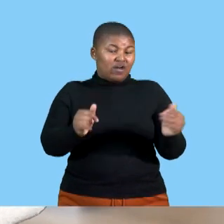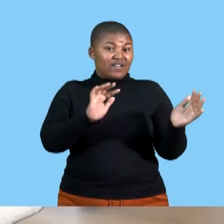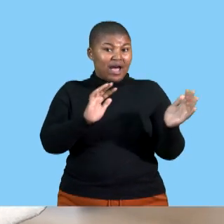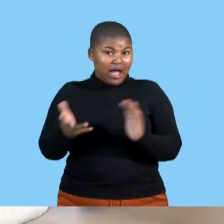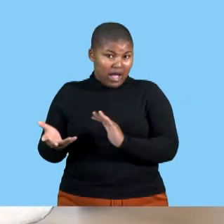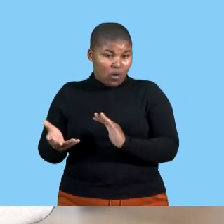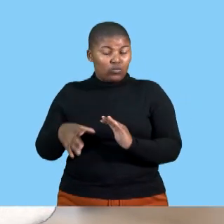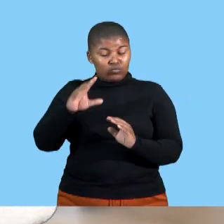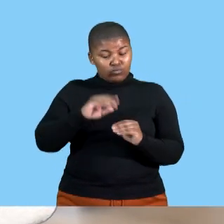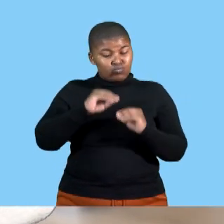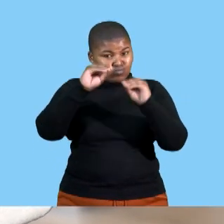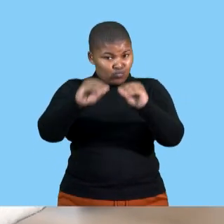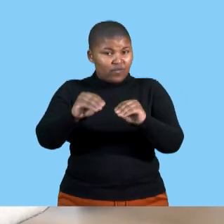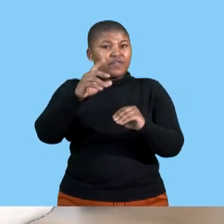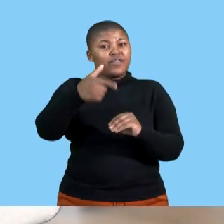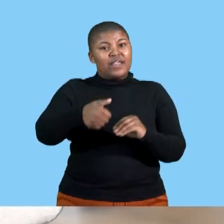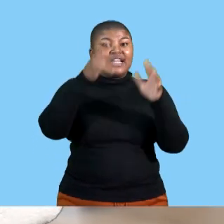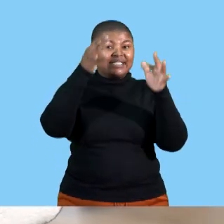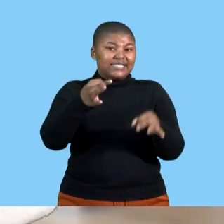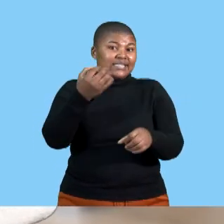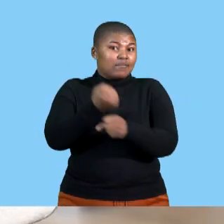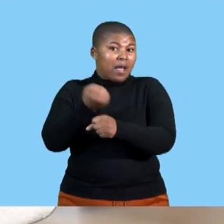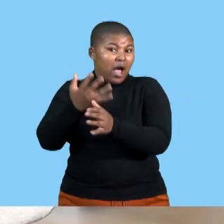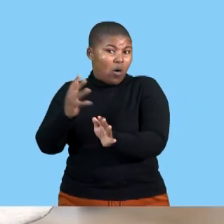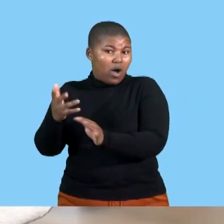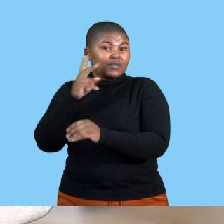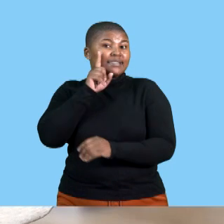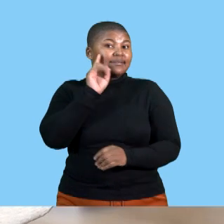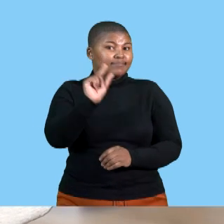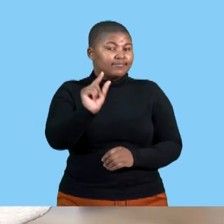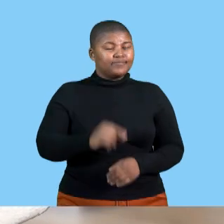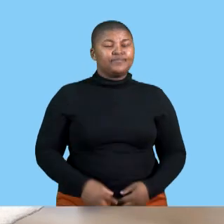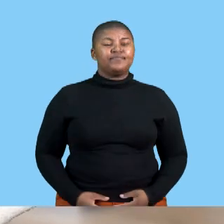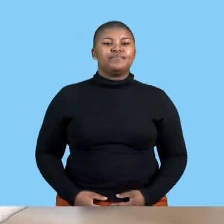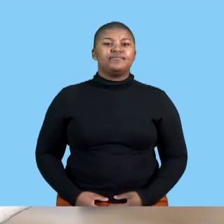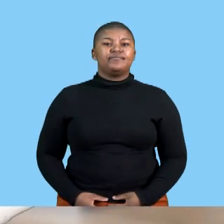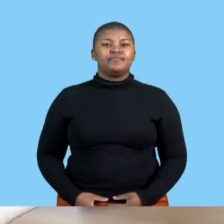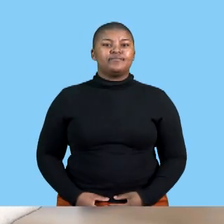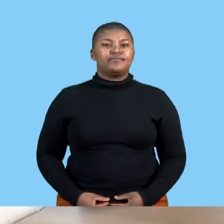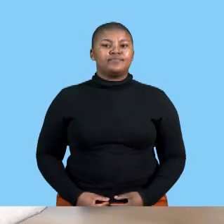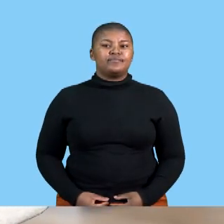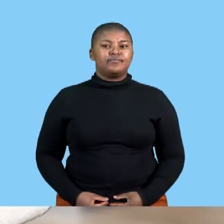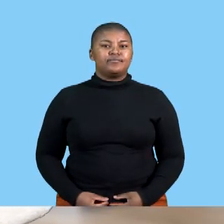problem. Then we'll be focusing on now problem solving and decision making. I'll see you just now.